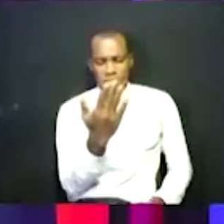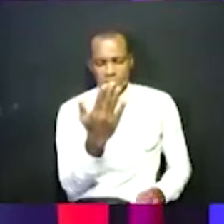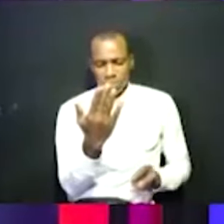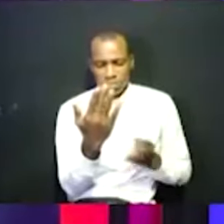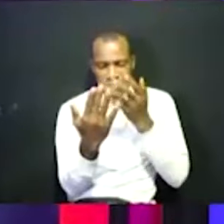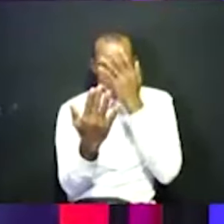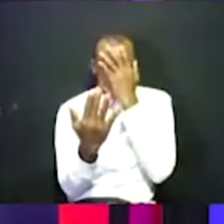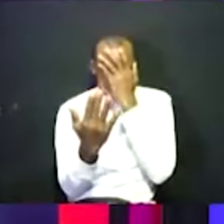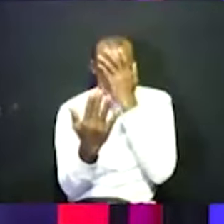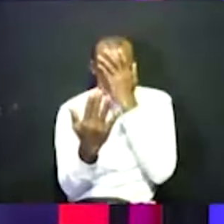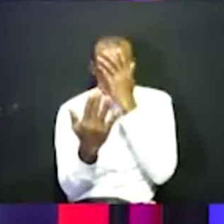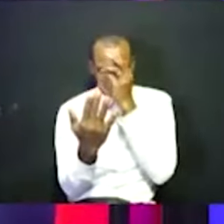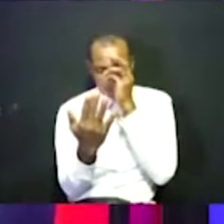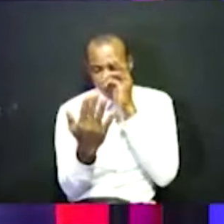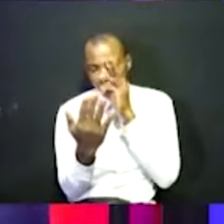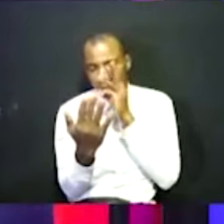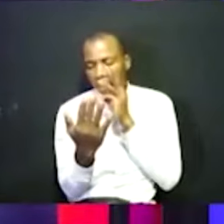else